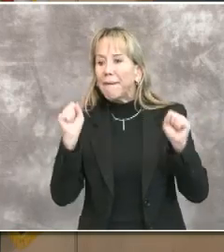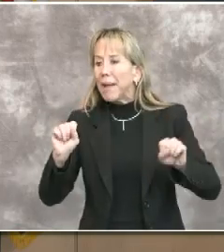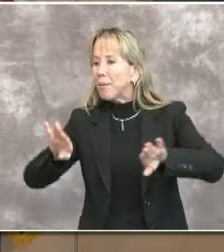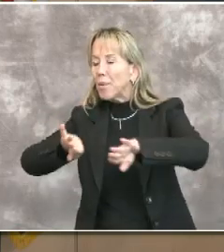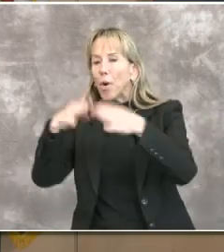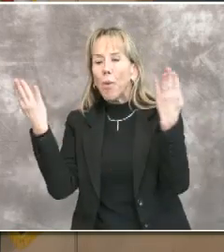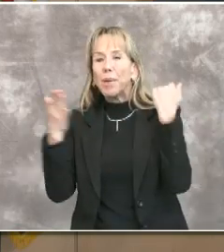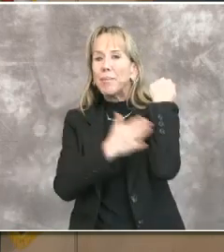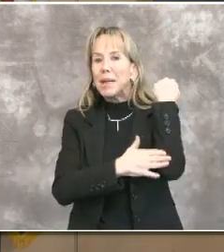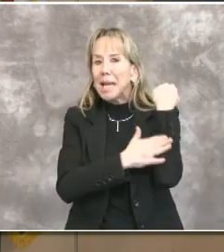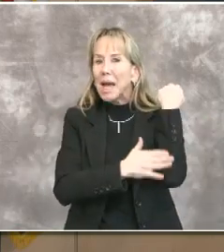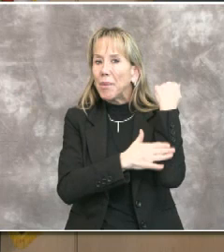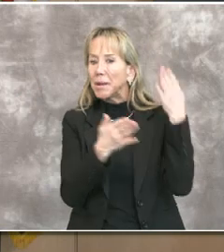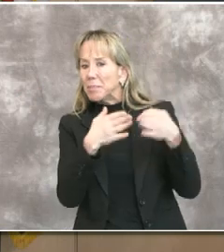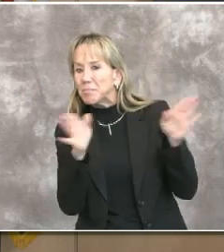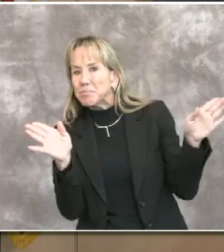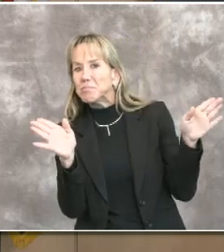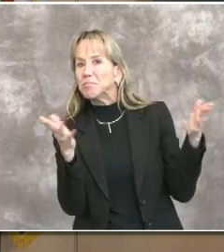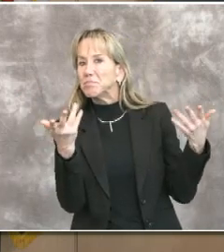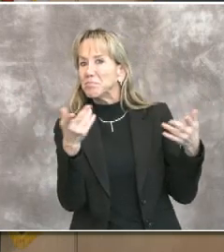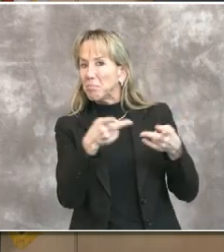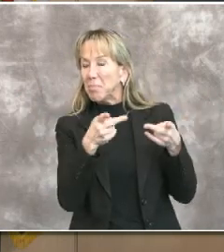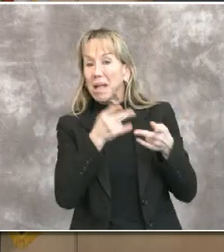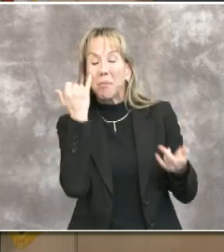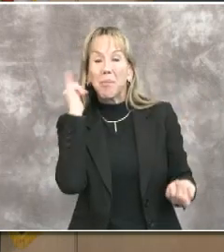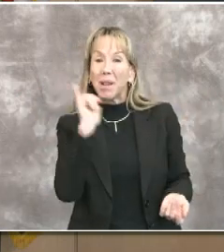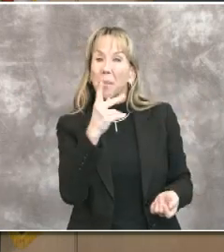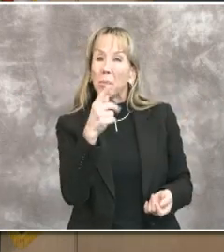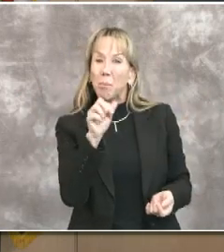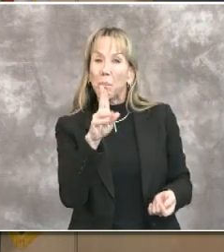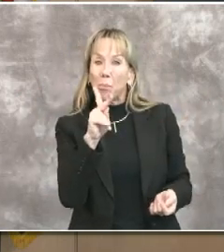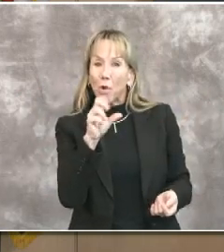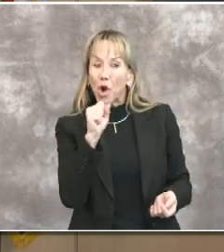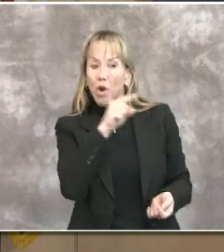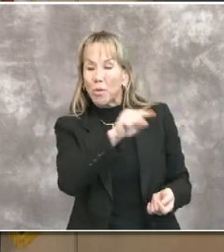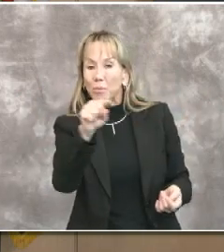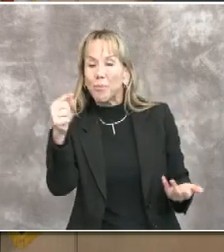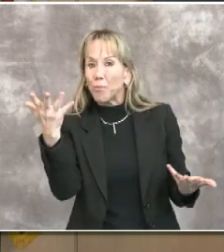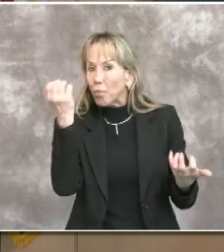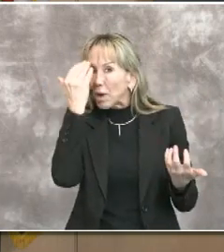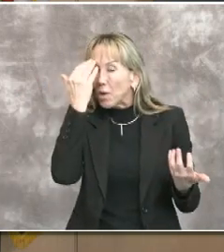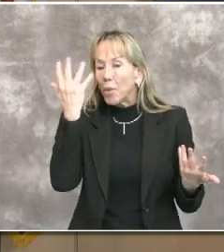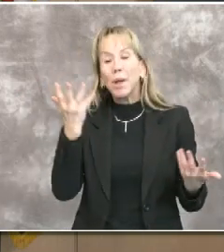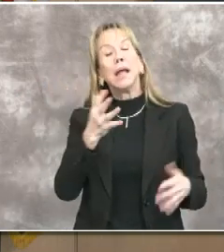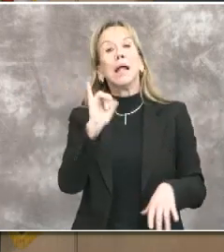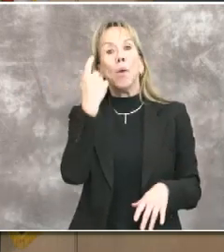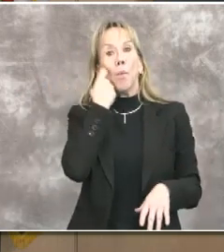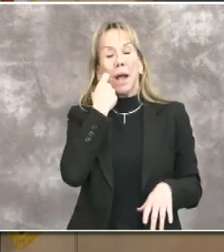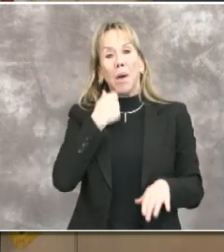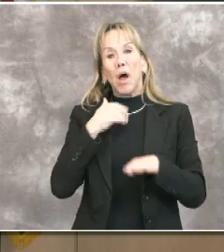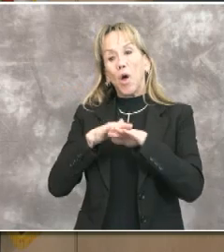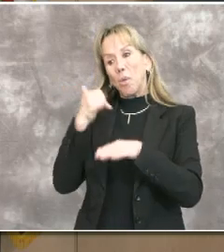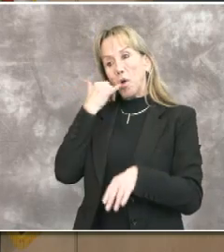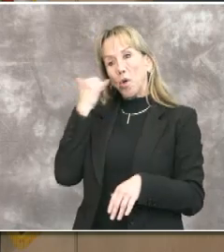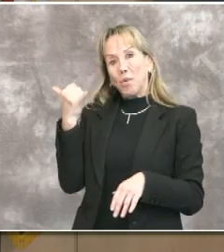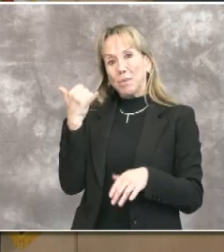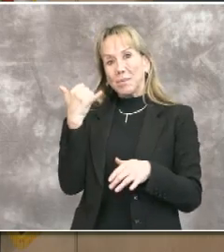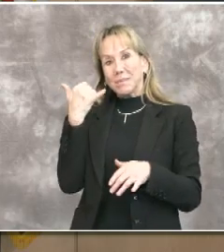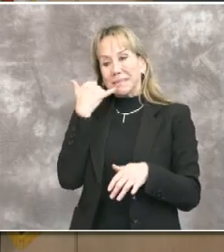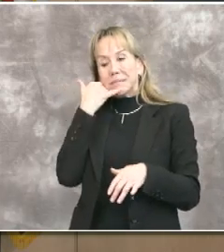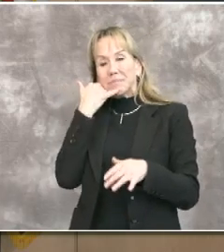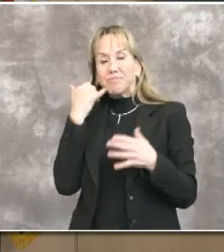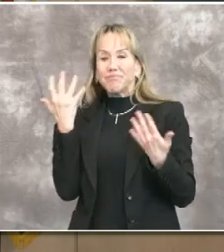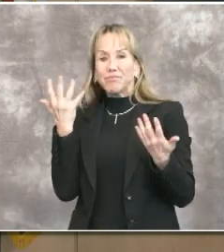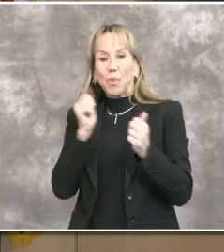public facilities, including our parks. And just an hour ago, I was on a call with Mayor Faulkner and I, who